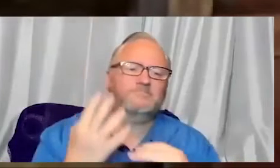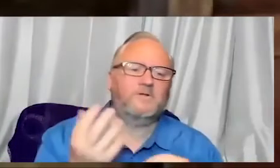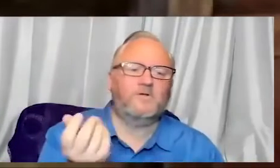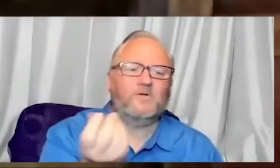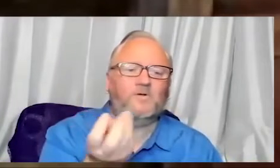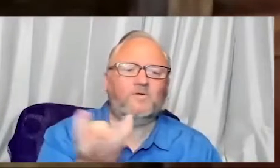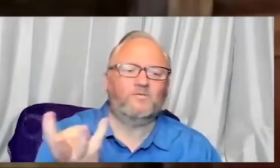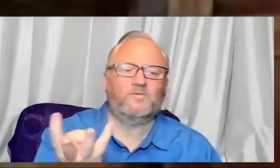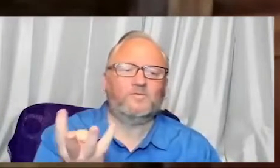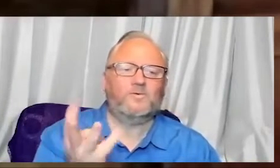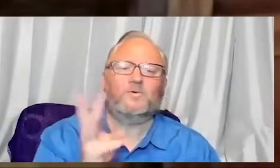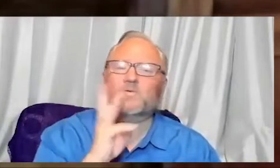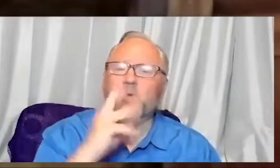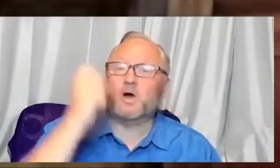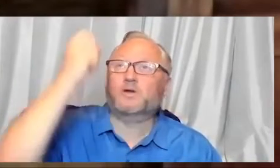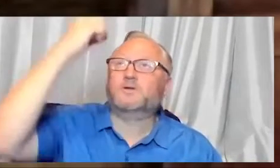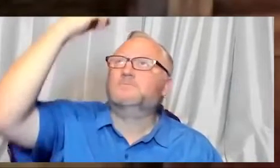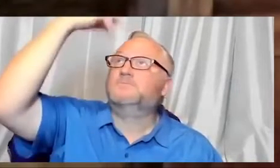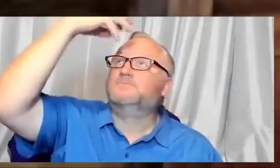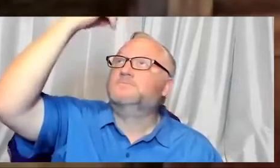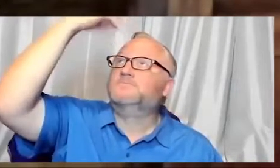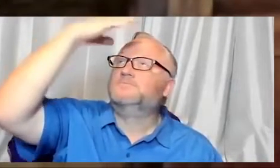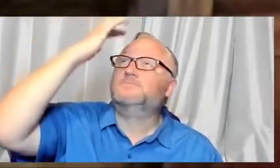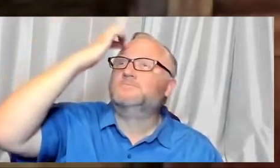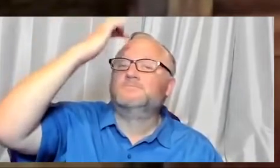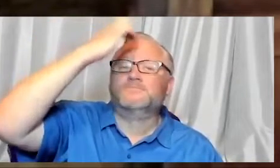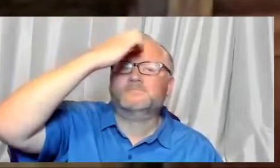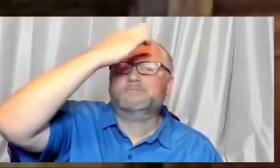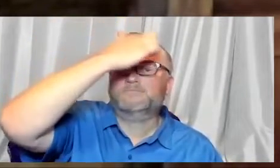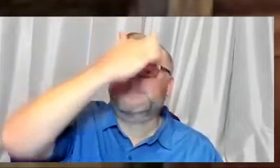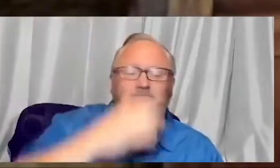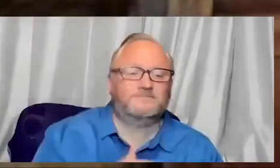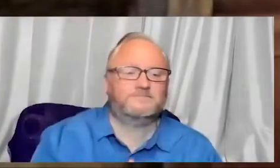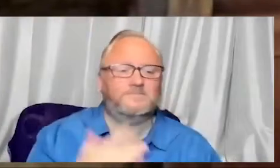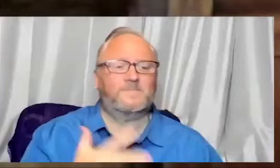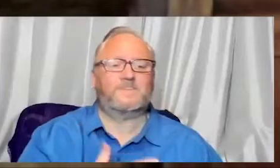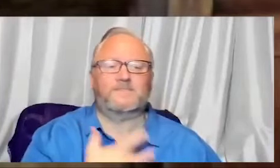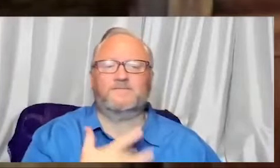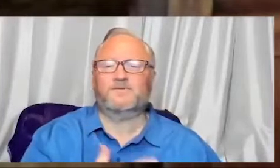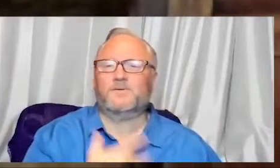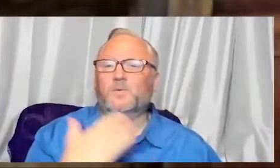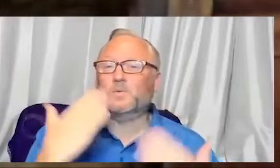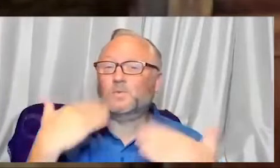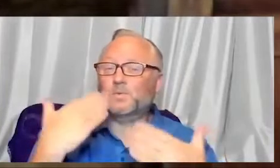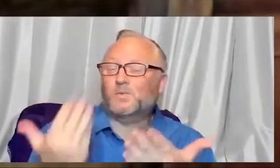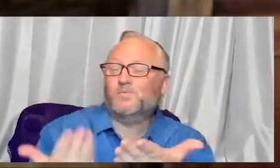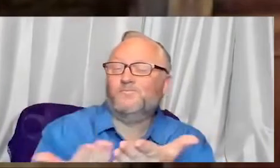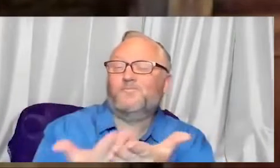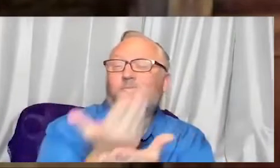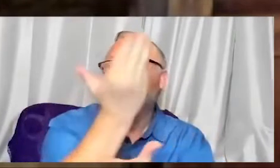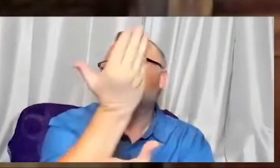those droplets to your forehead. Feel the cool freshness.